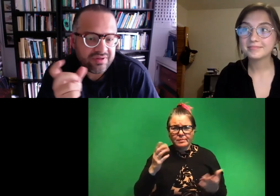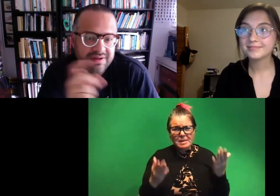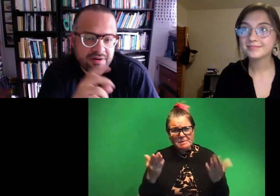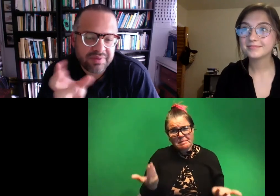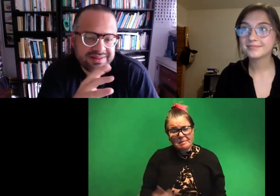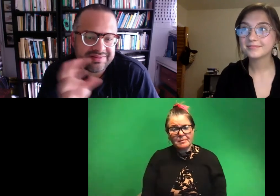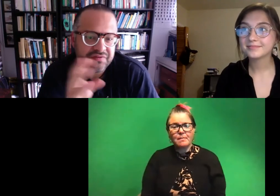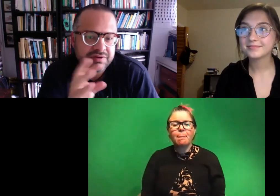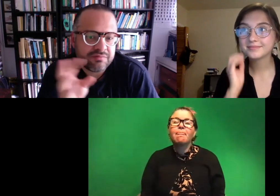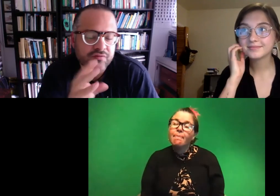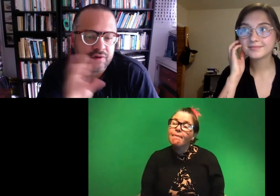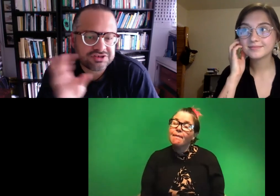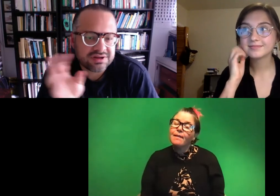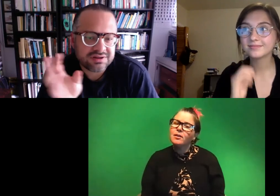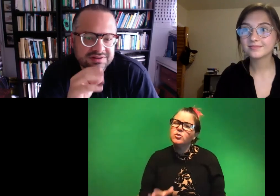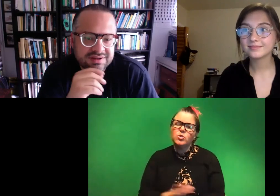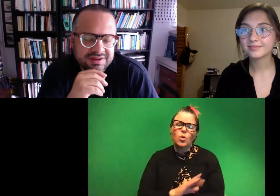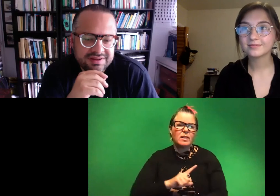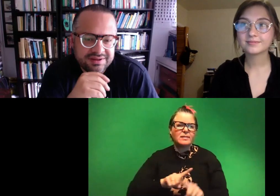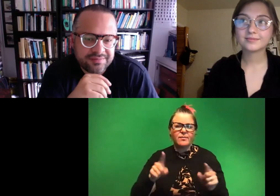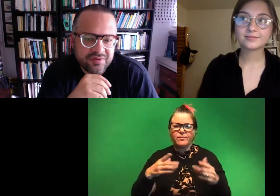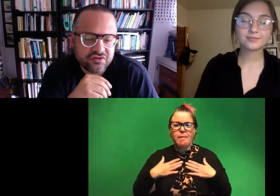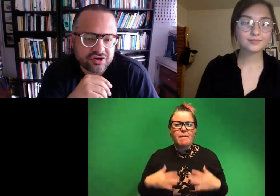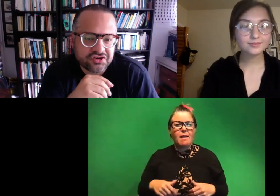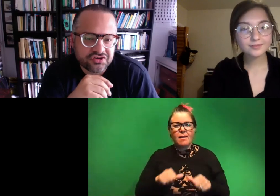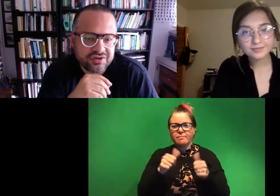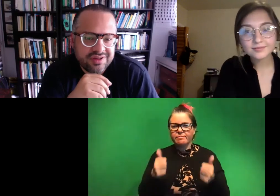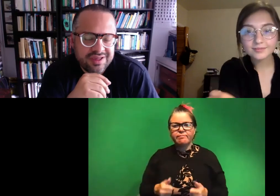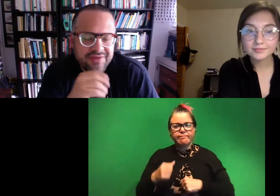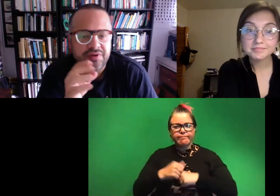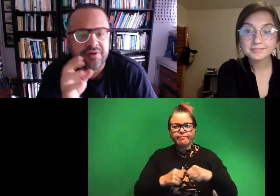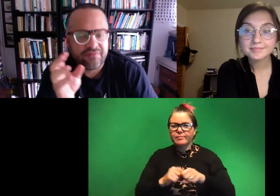there is completely different morphological structures.